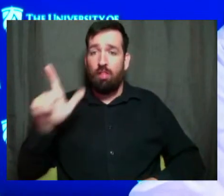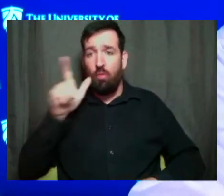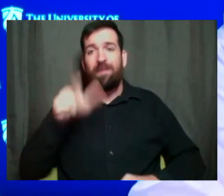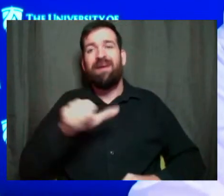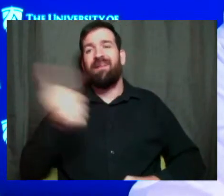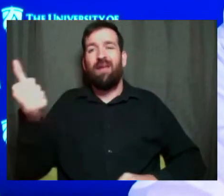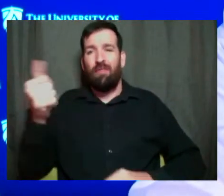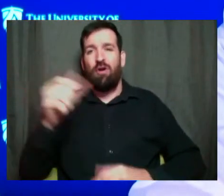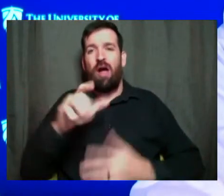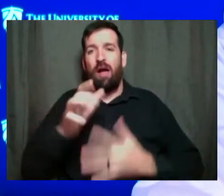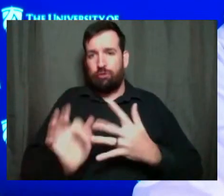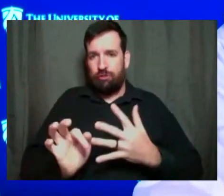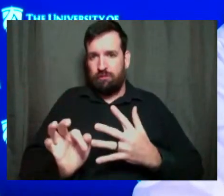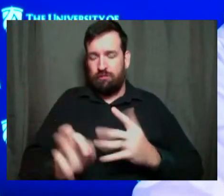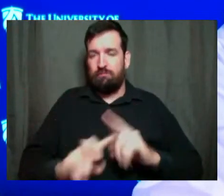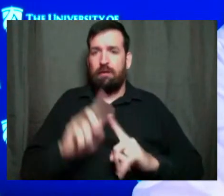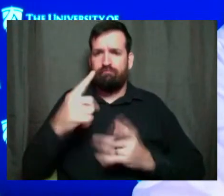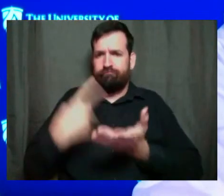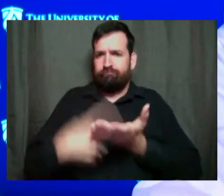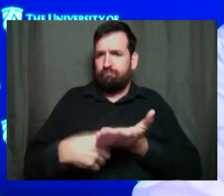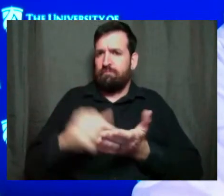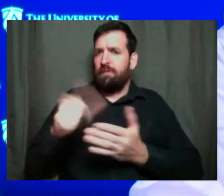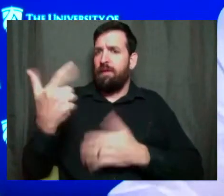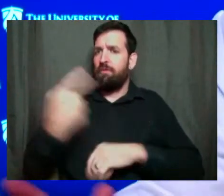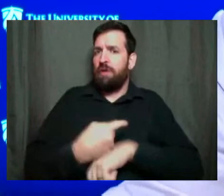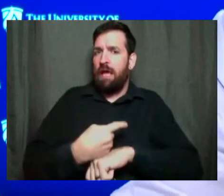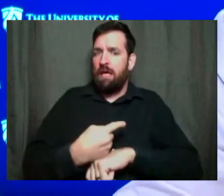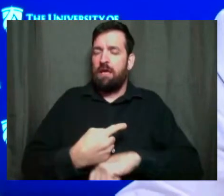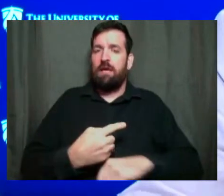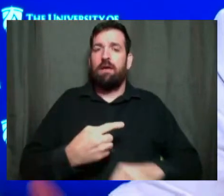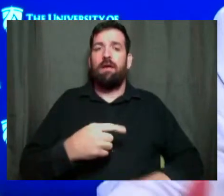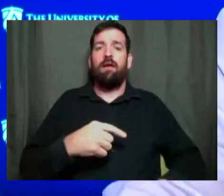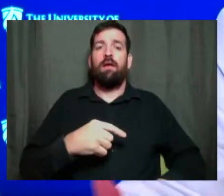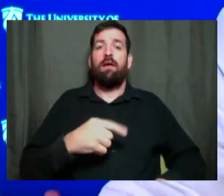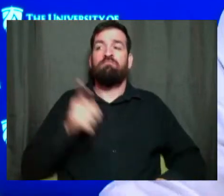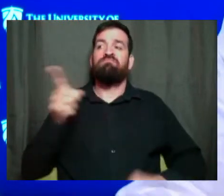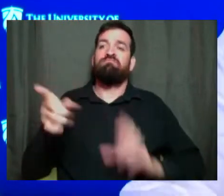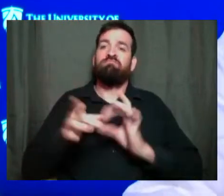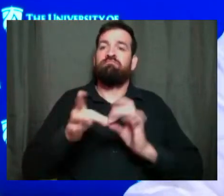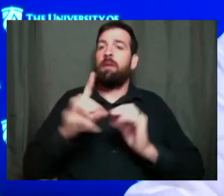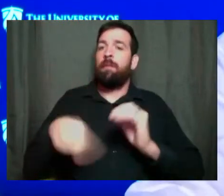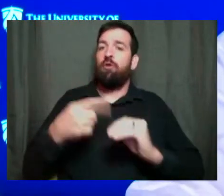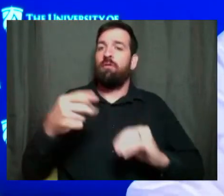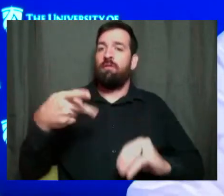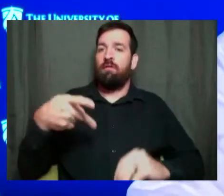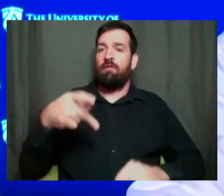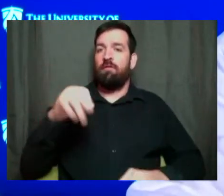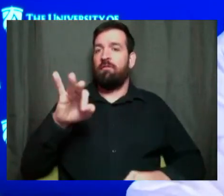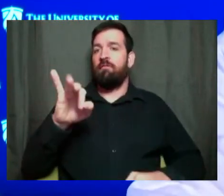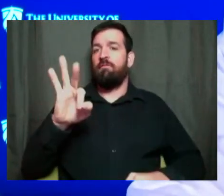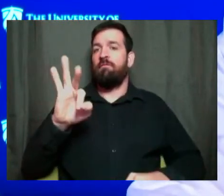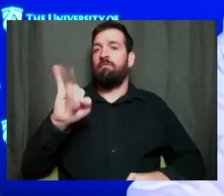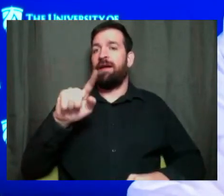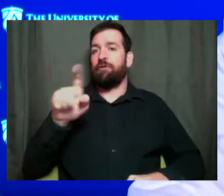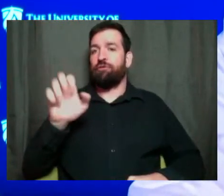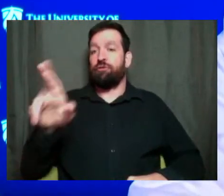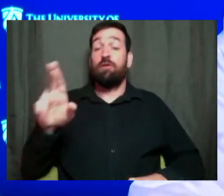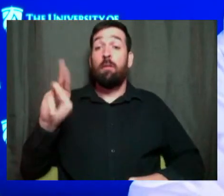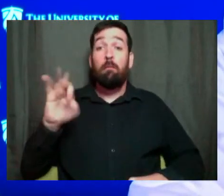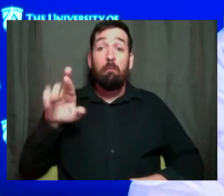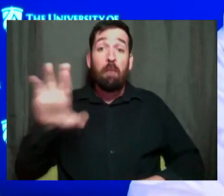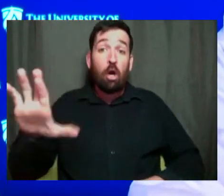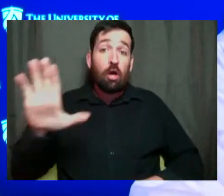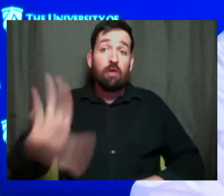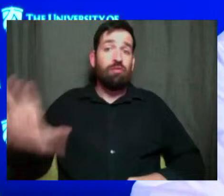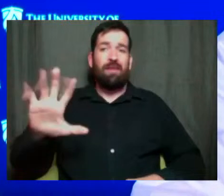know, we talked about this the other day, and he was speaking about the Pfizer one. The Merck one's about 30% effective in preventing hospitalizations. Right